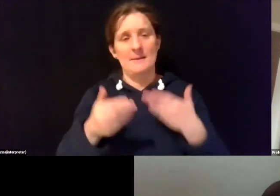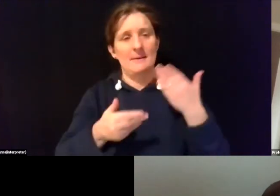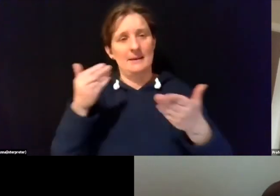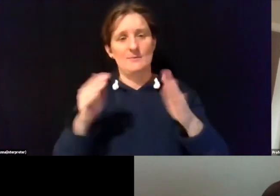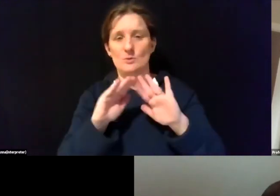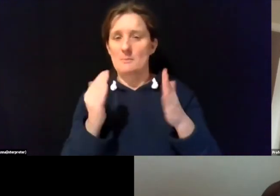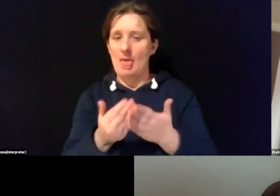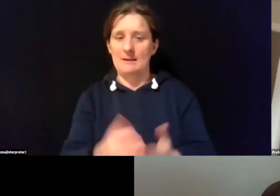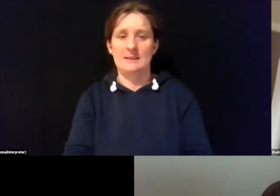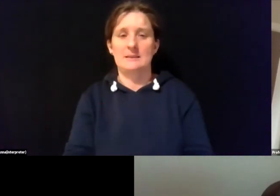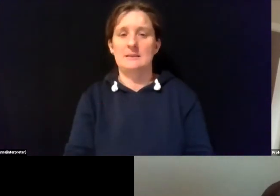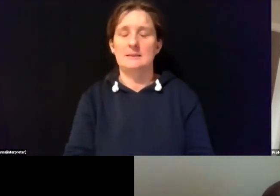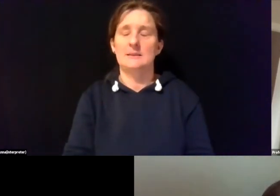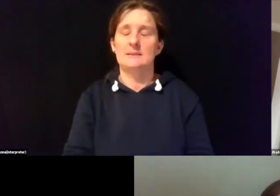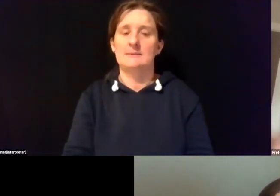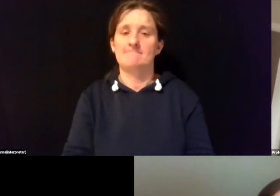a large